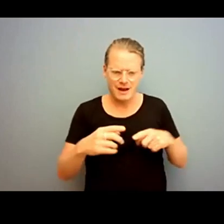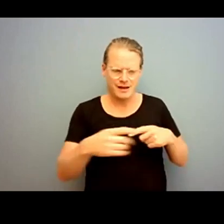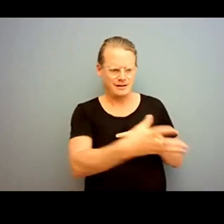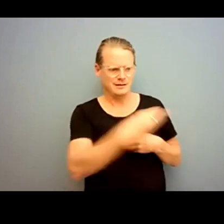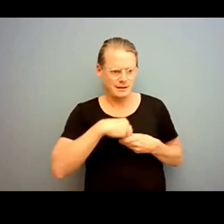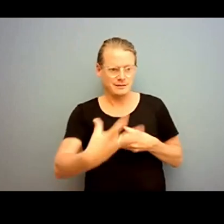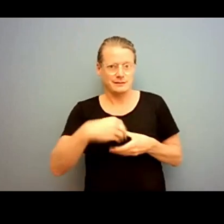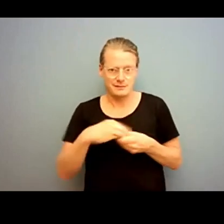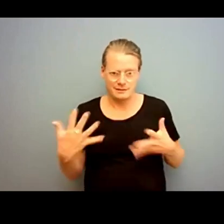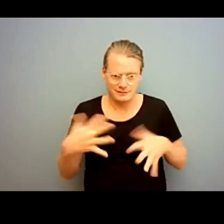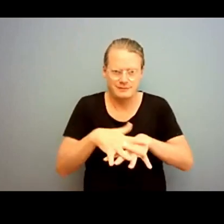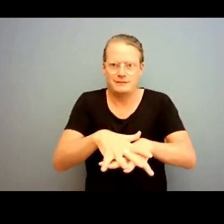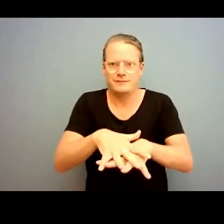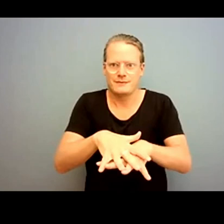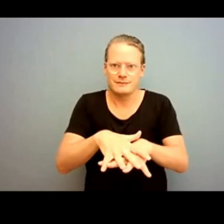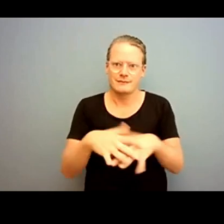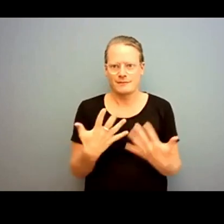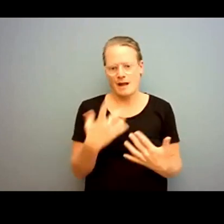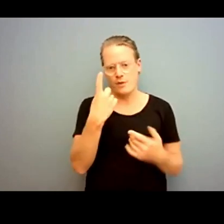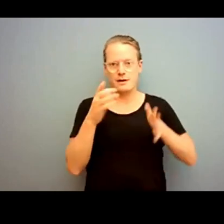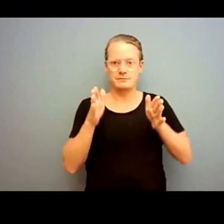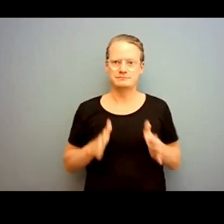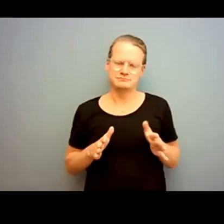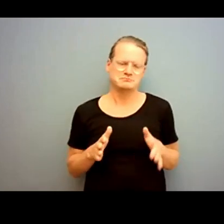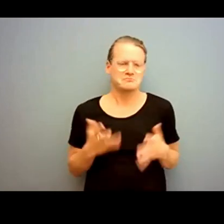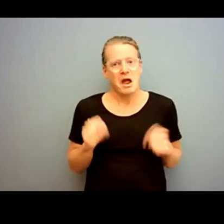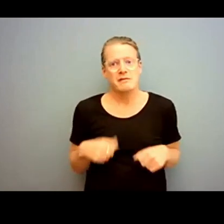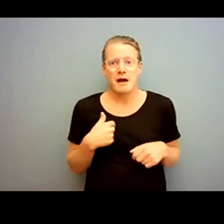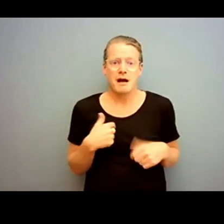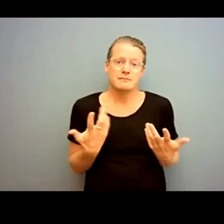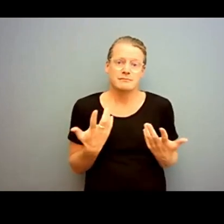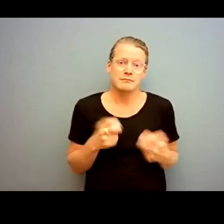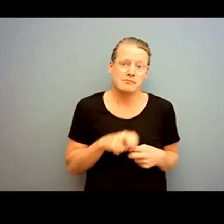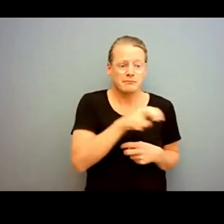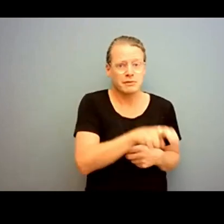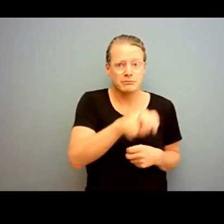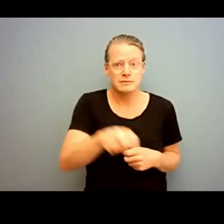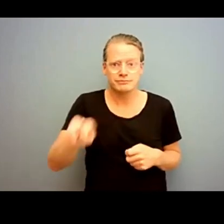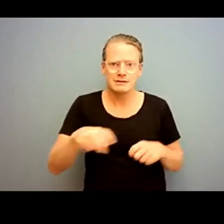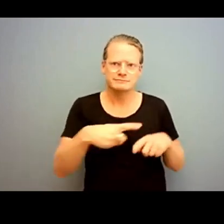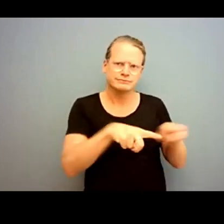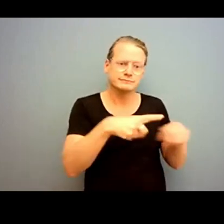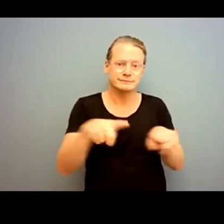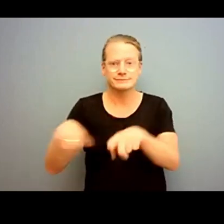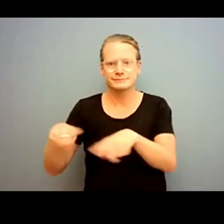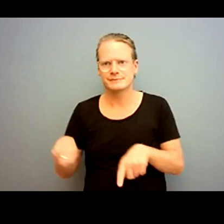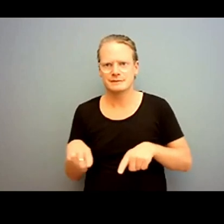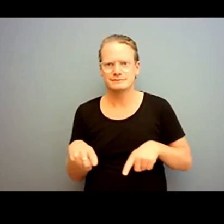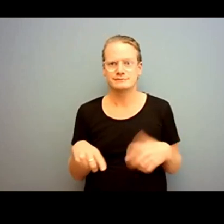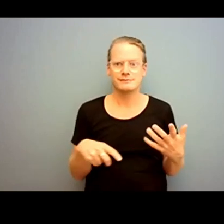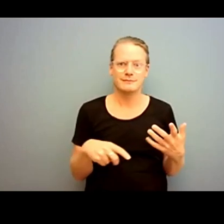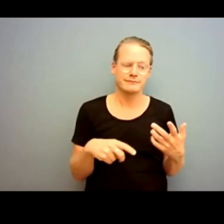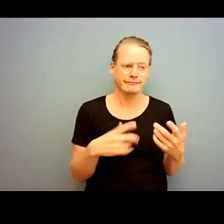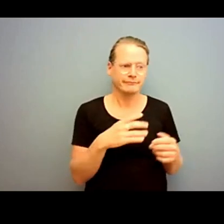may experience multiple sets of privilegings: Black, disabled, religious